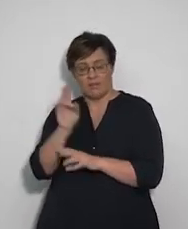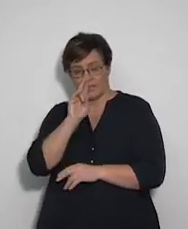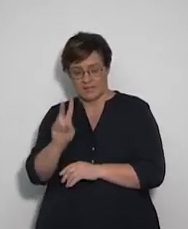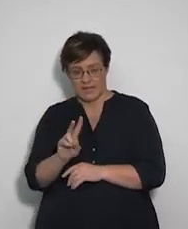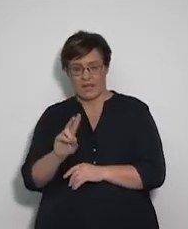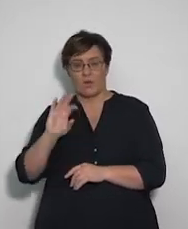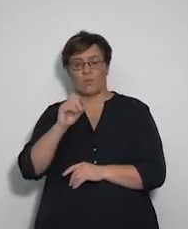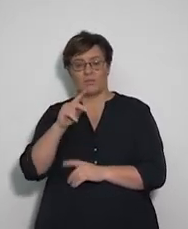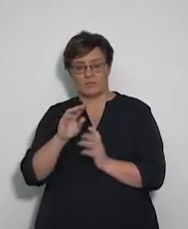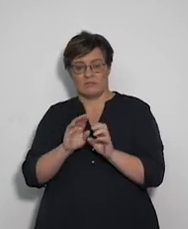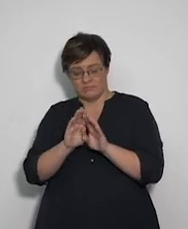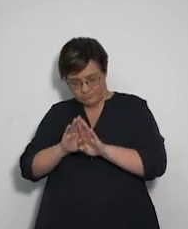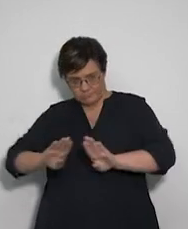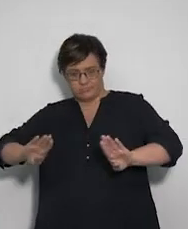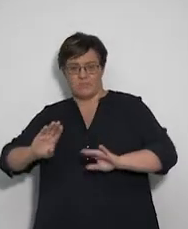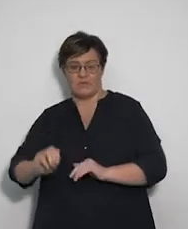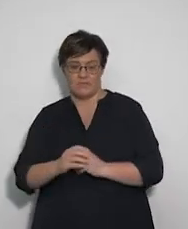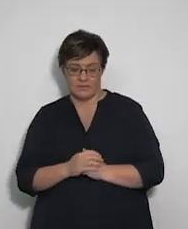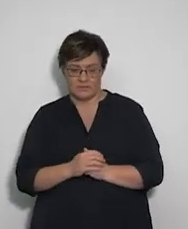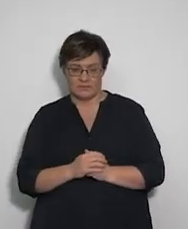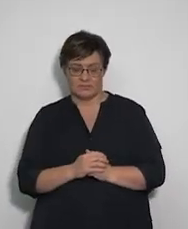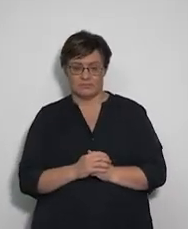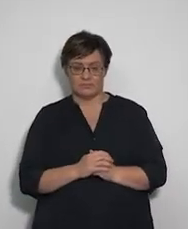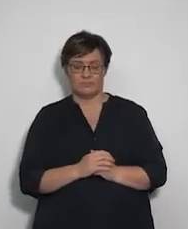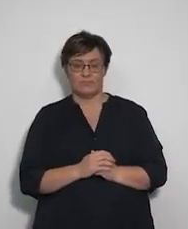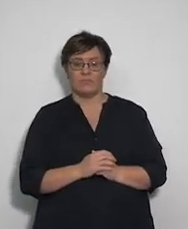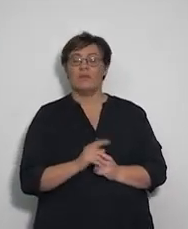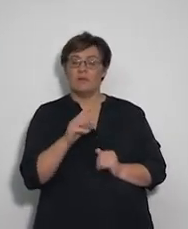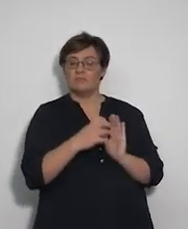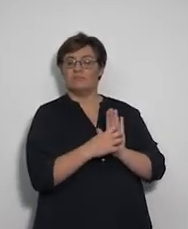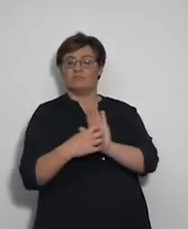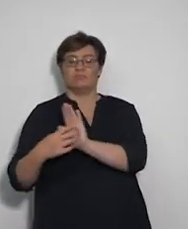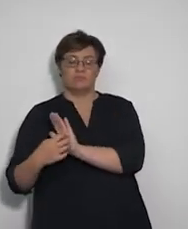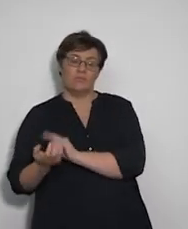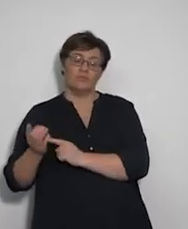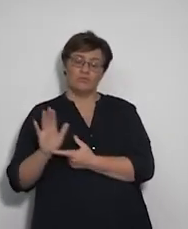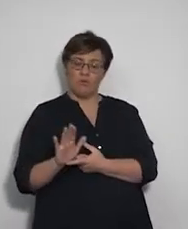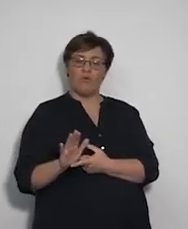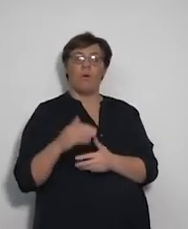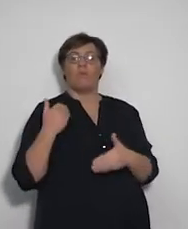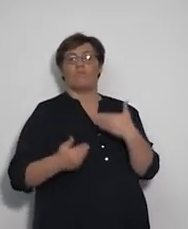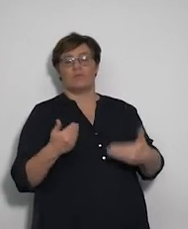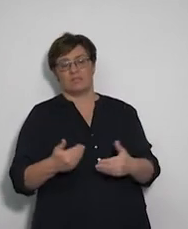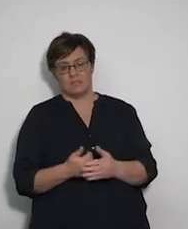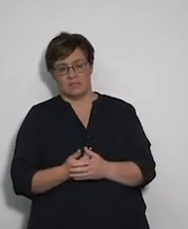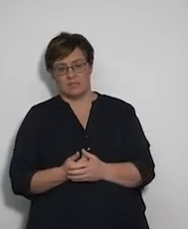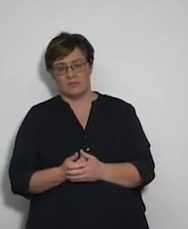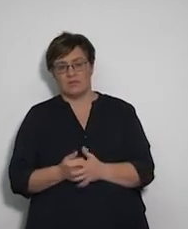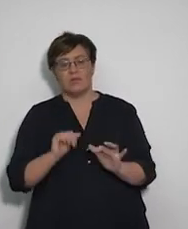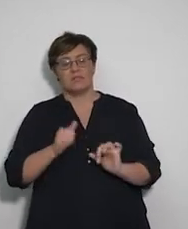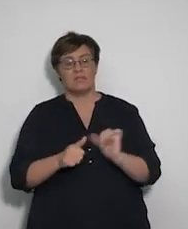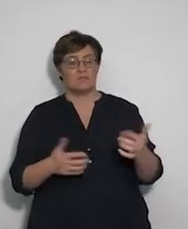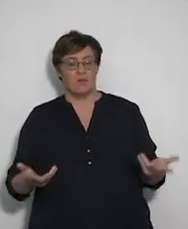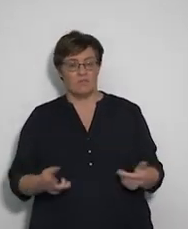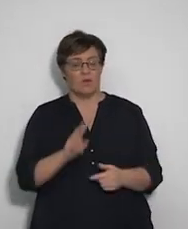clearly see that chromatids are being pulled apart. So these diagrams illustrate essentially the process in